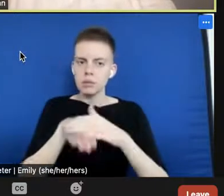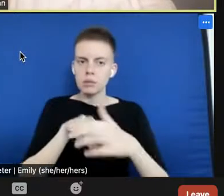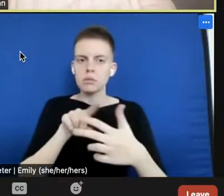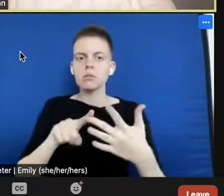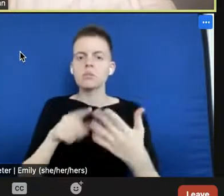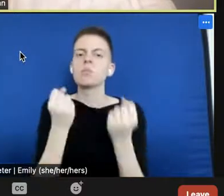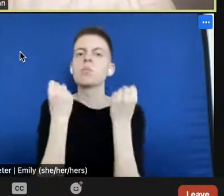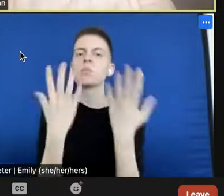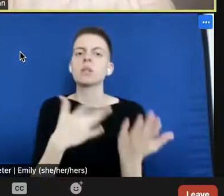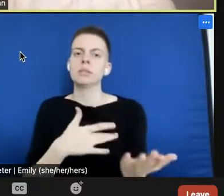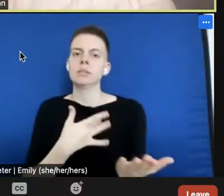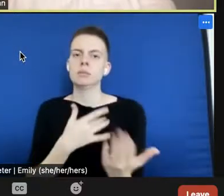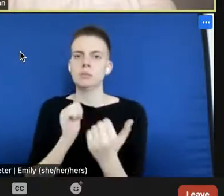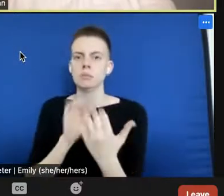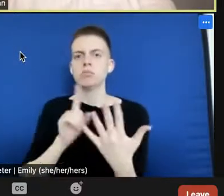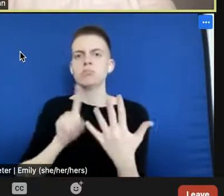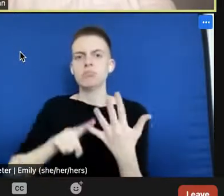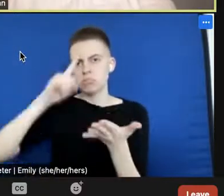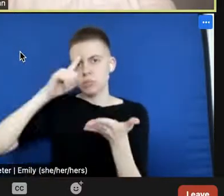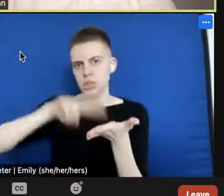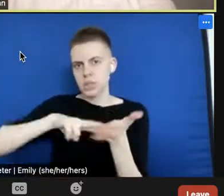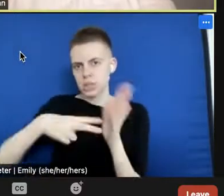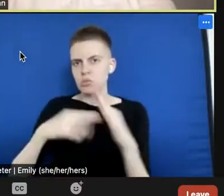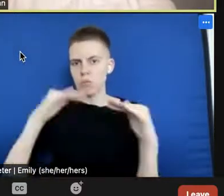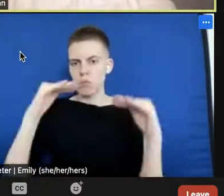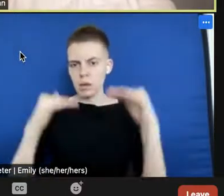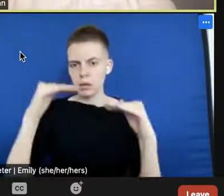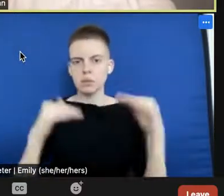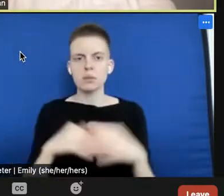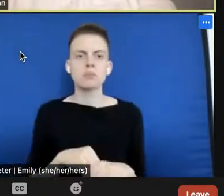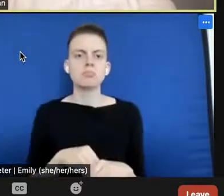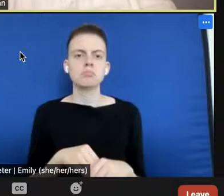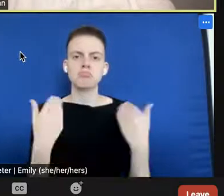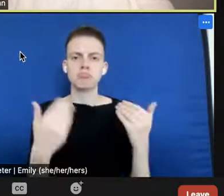intentional balance. So let's just look at this particular graphic.